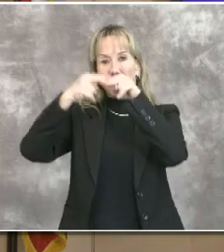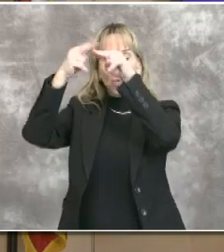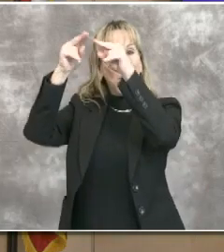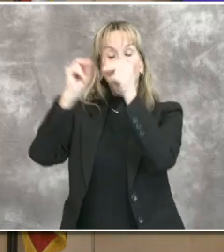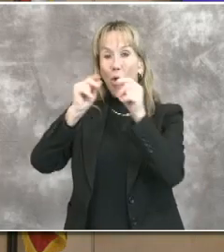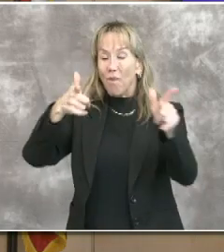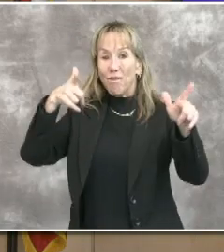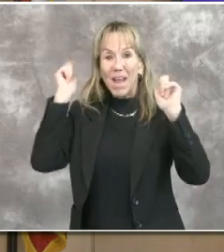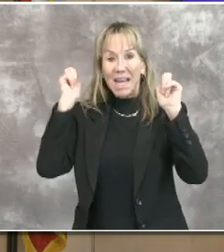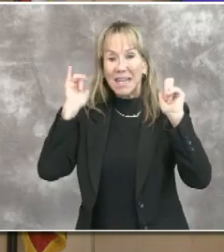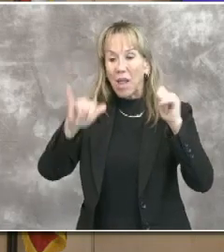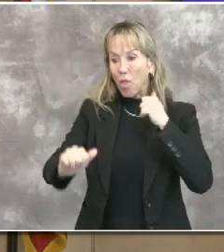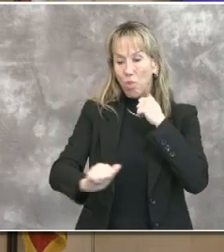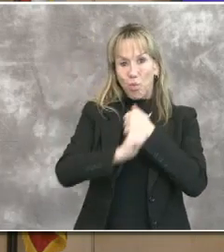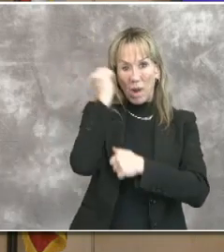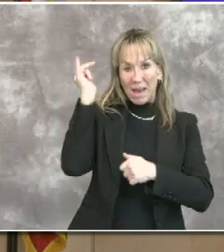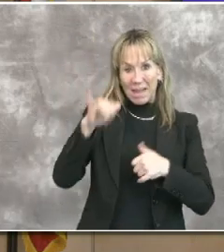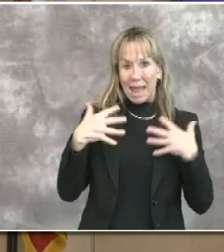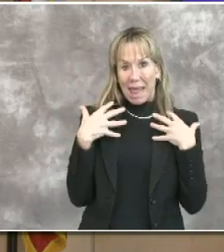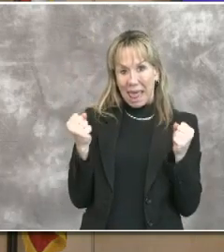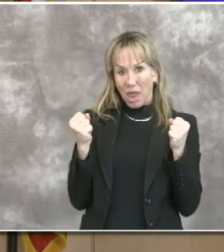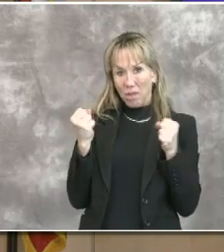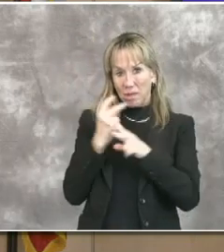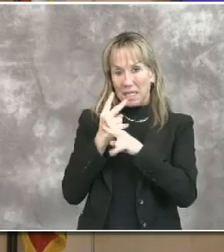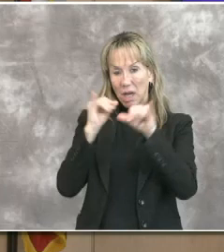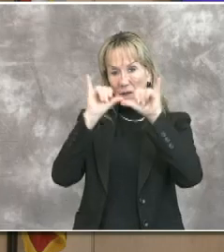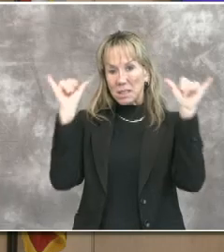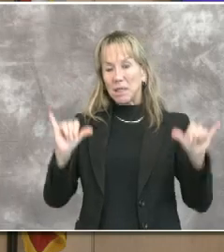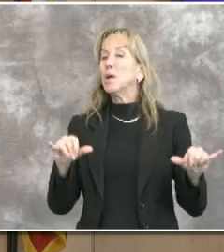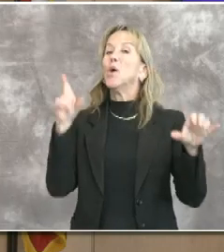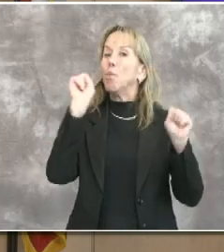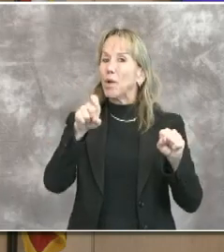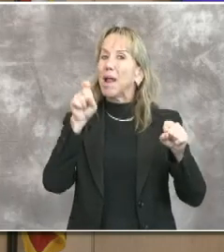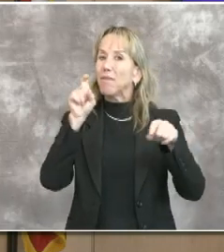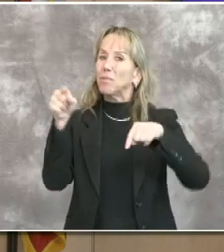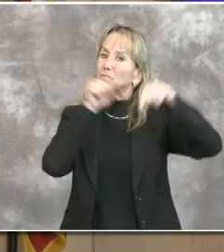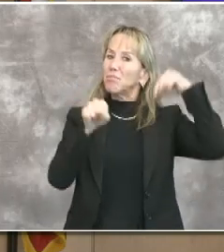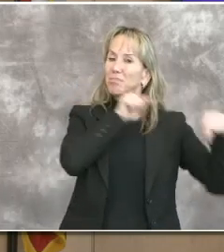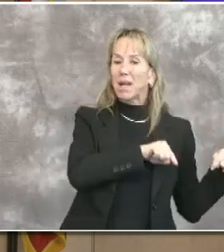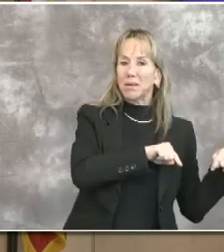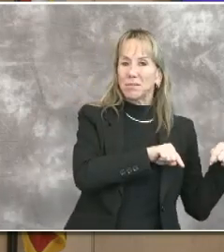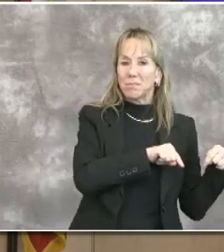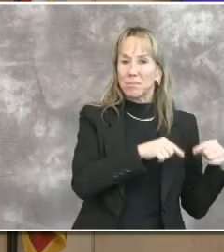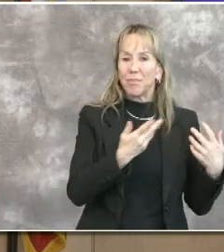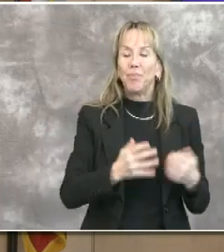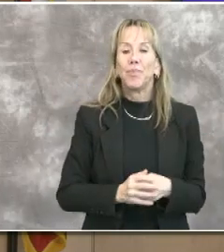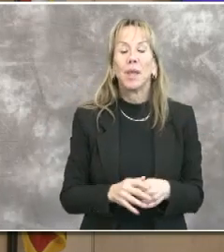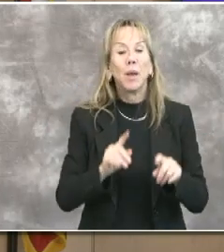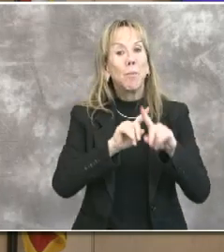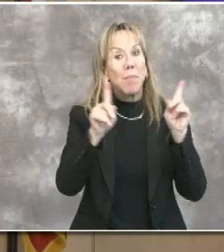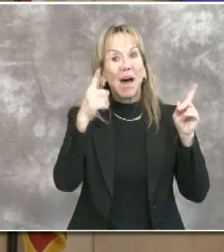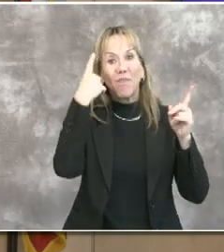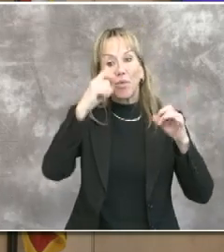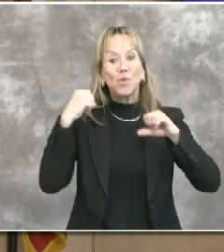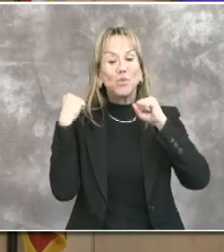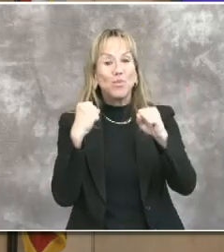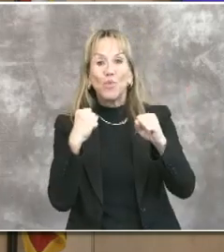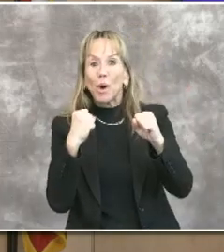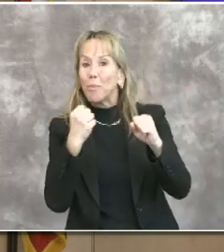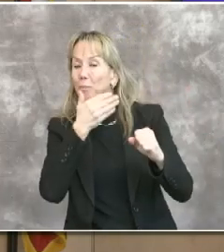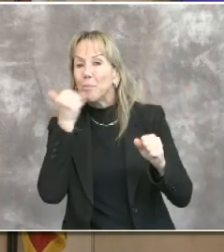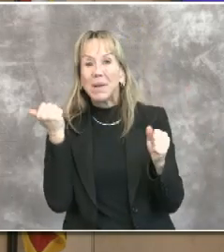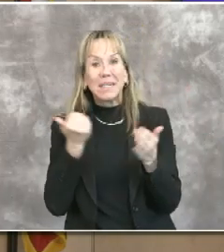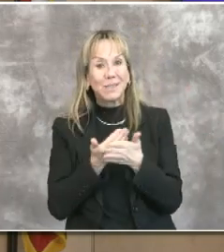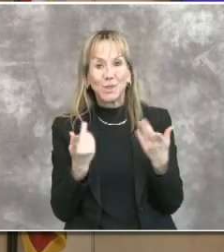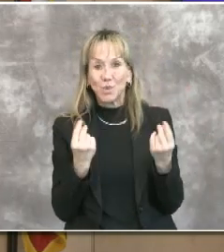severely and it threatens the integrity of our healthcare system, we could be in a position of dialing back. But in order to put ourselves in the strongest position,